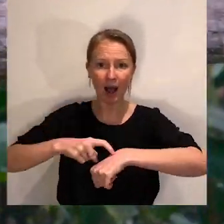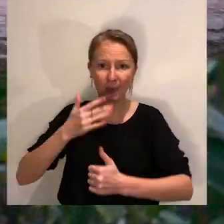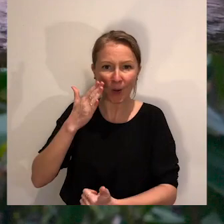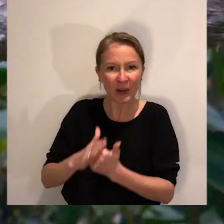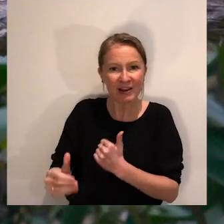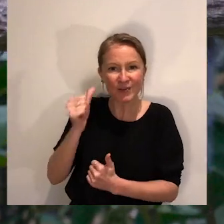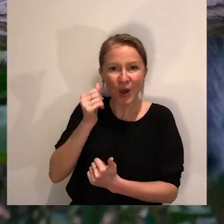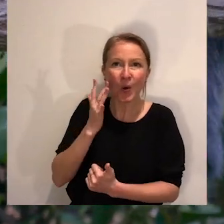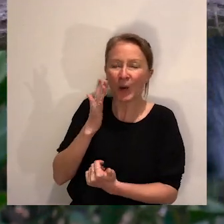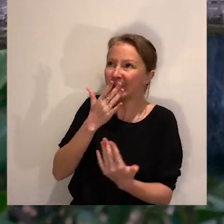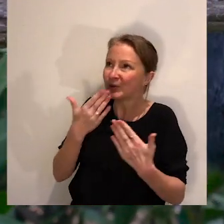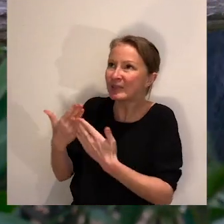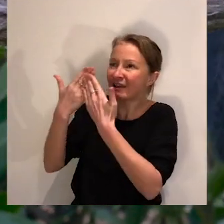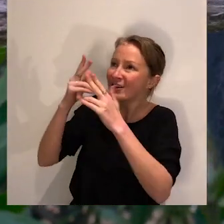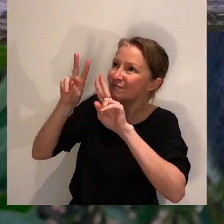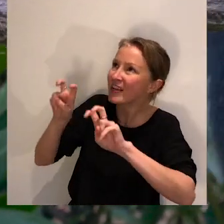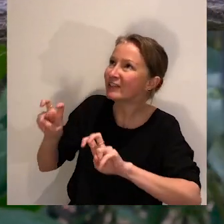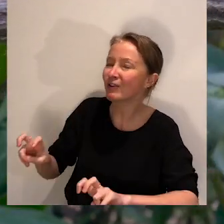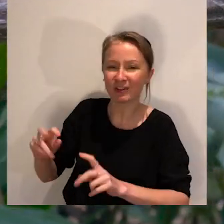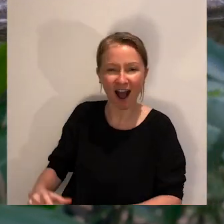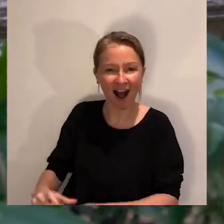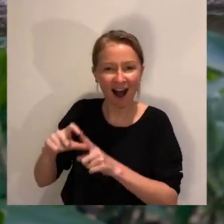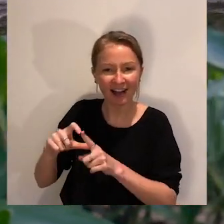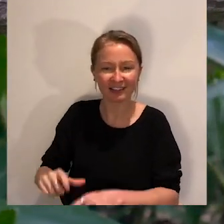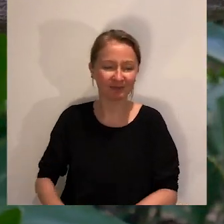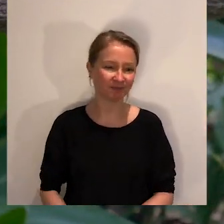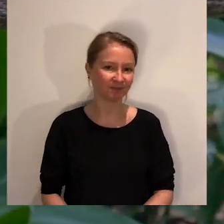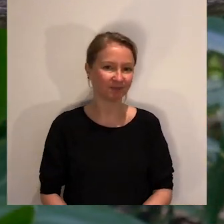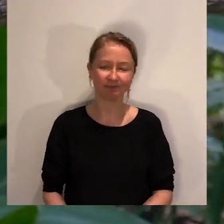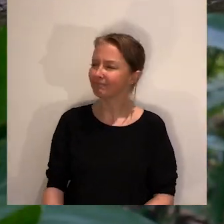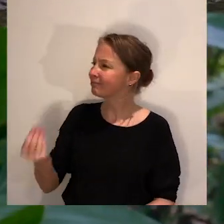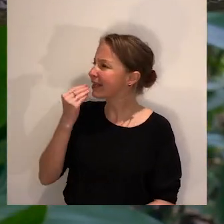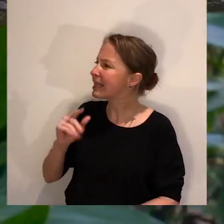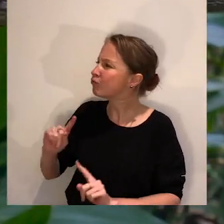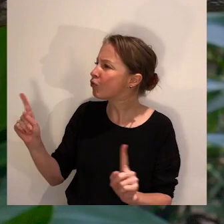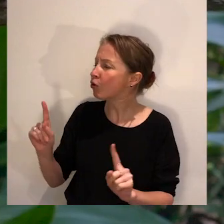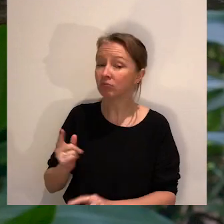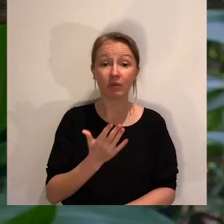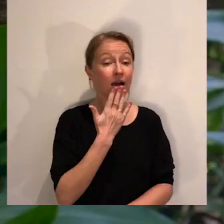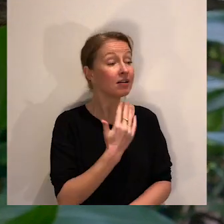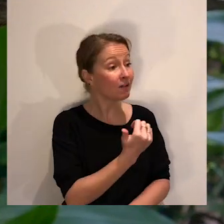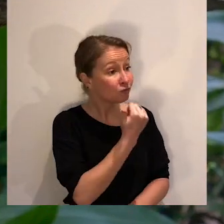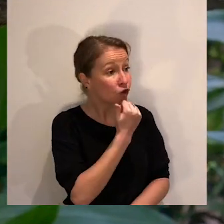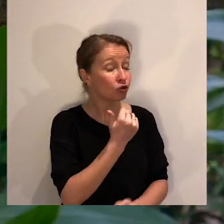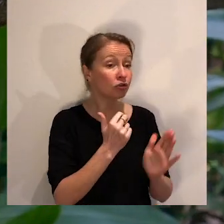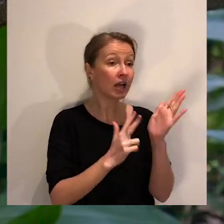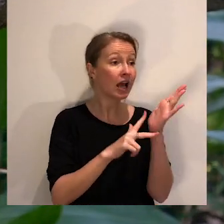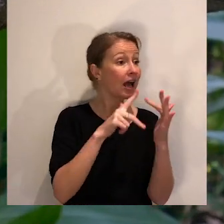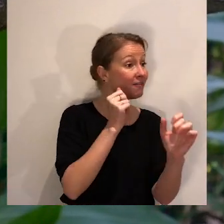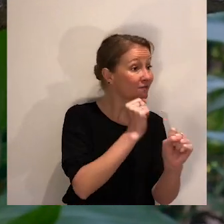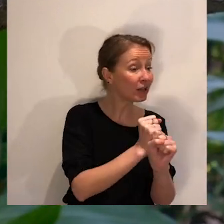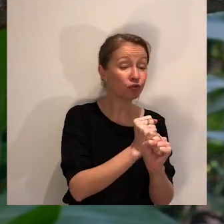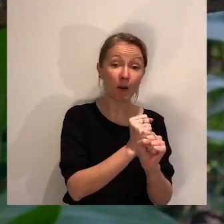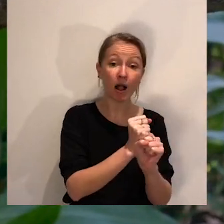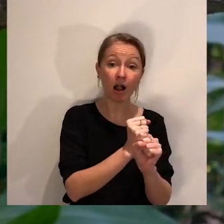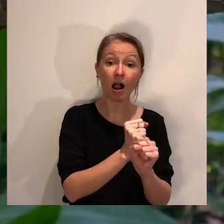In the wild, what would they eat? So they eat fruit, vegetables, particularly fruiting trees. So